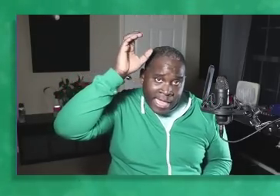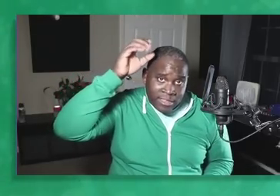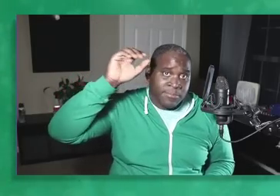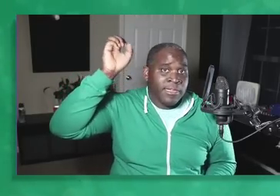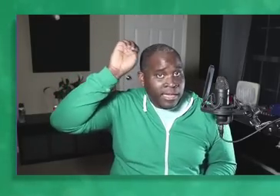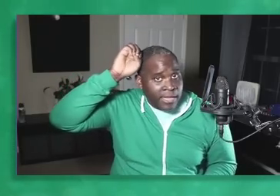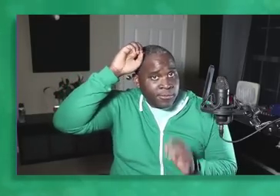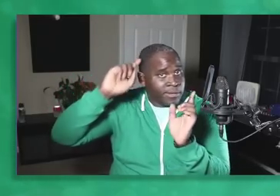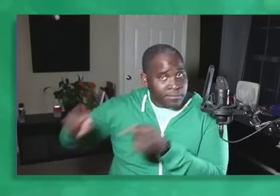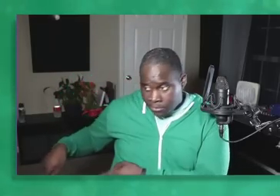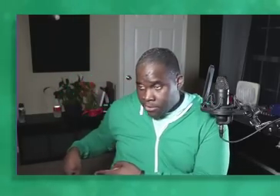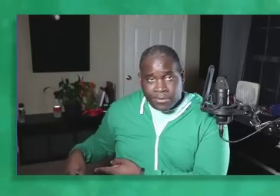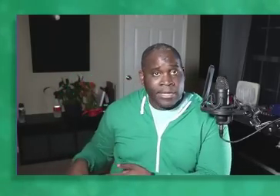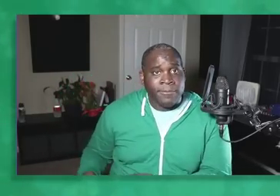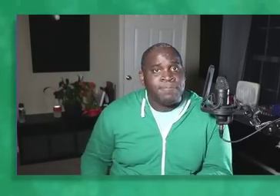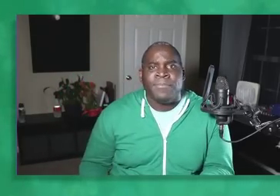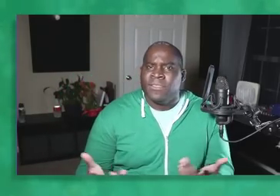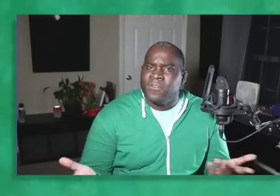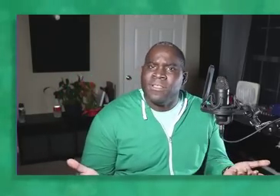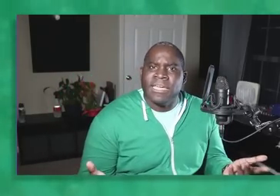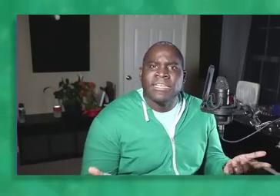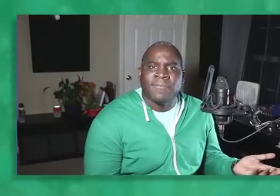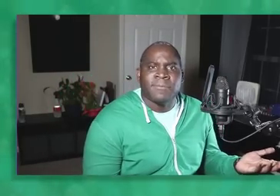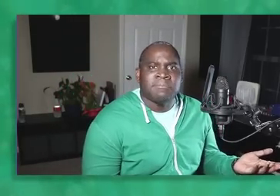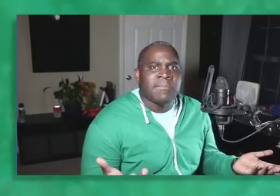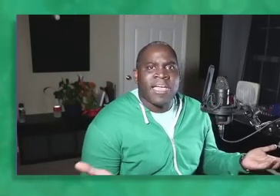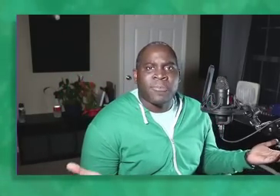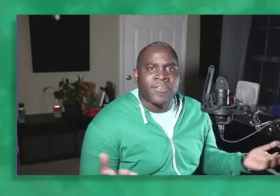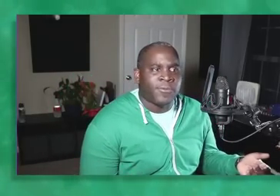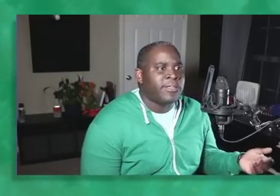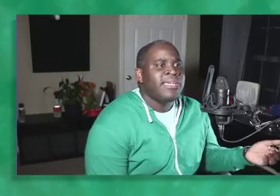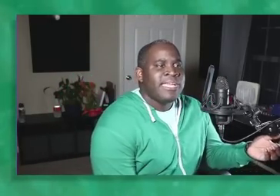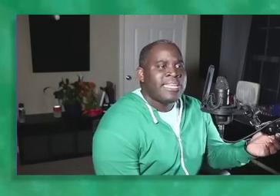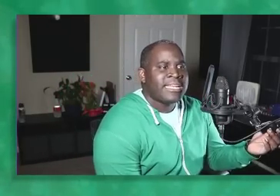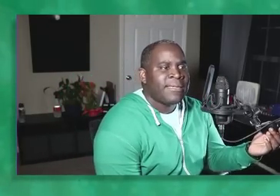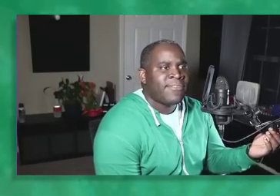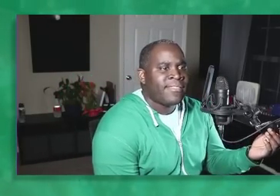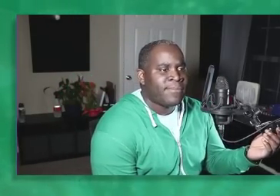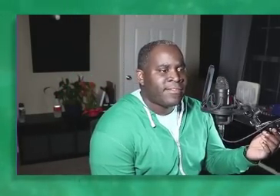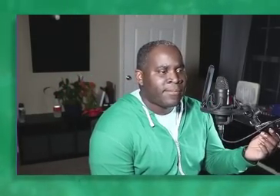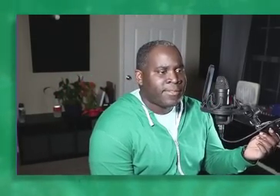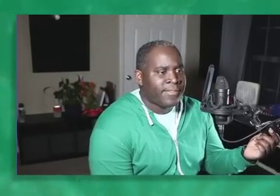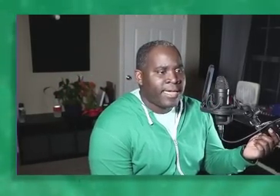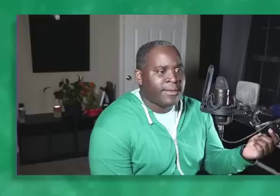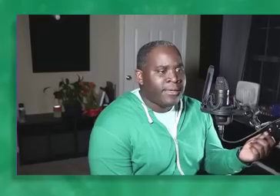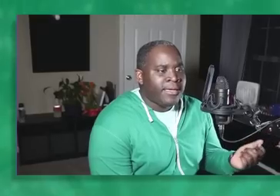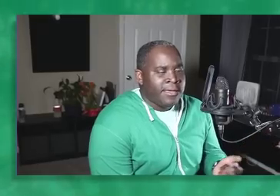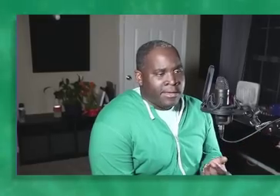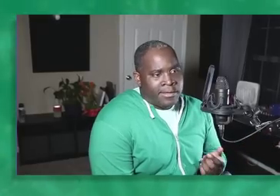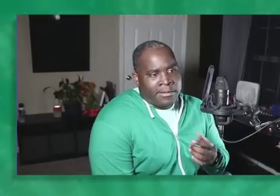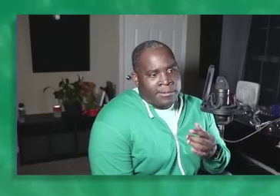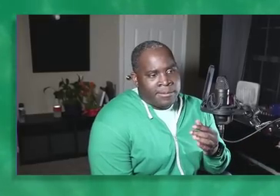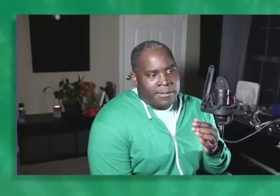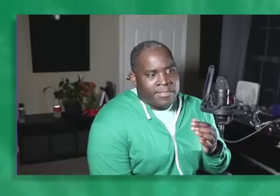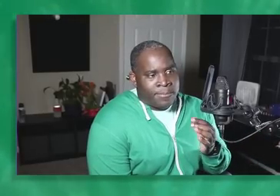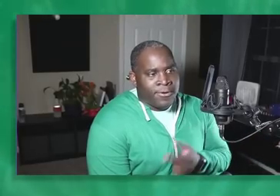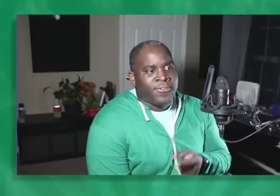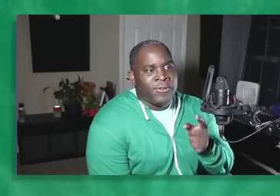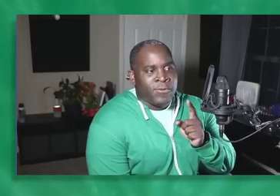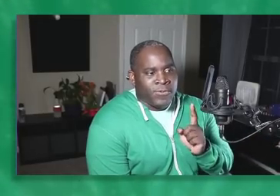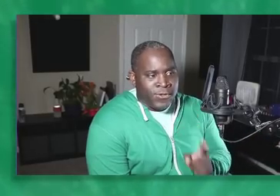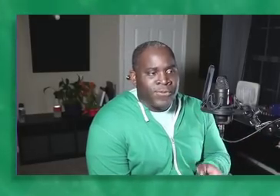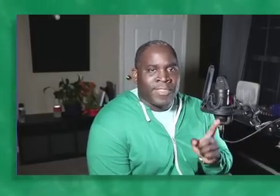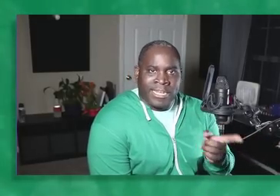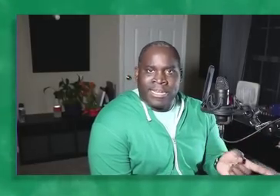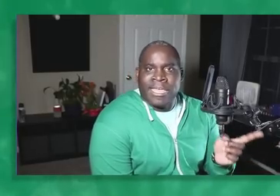So like Callum, Ezrin over here. There are a lot of different aspects to it. Nicknames tend to be something that the